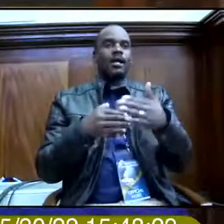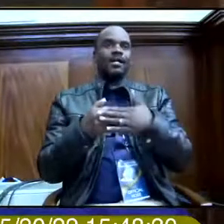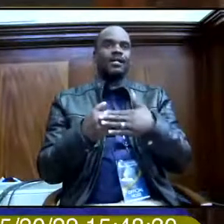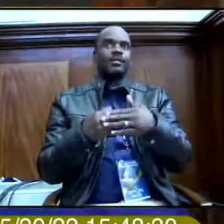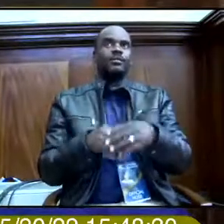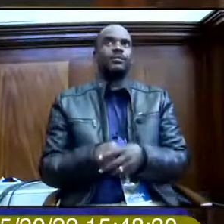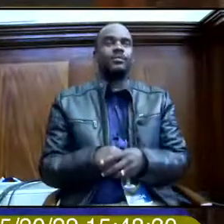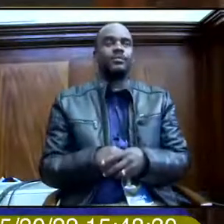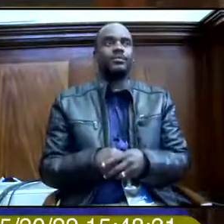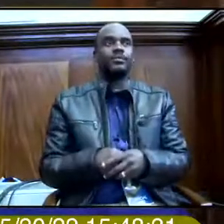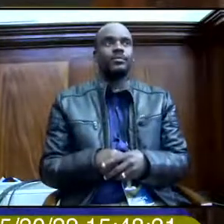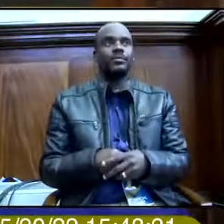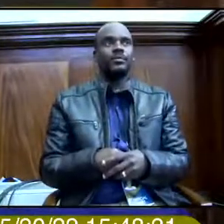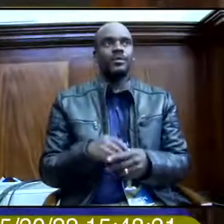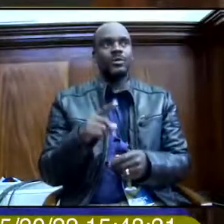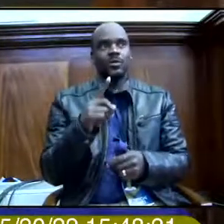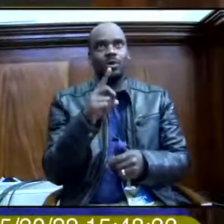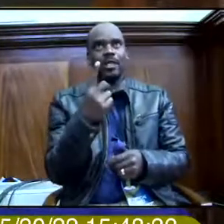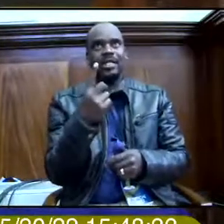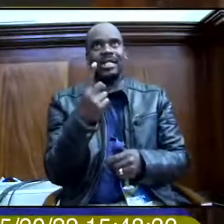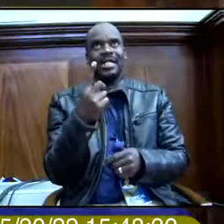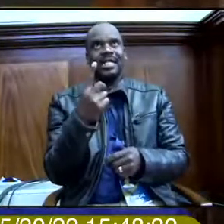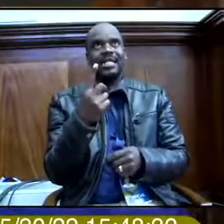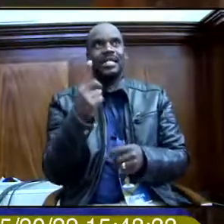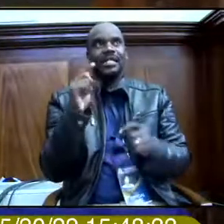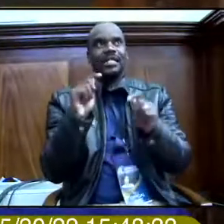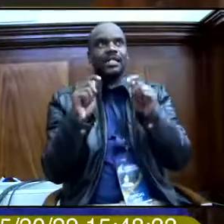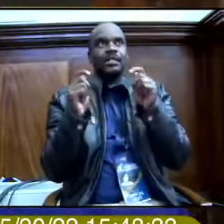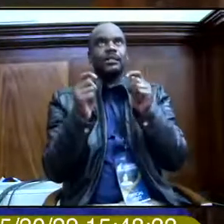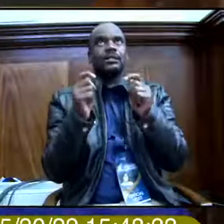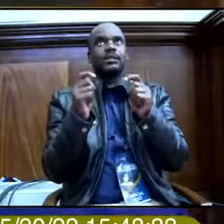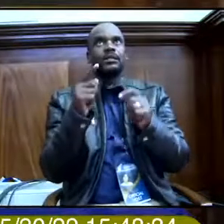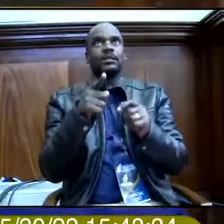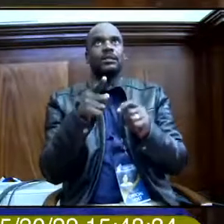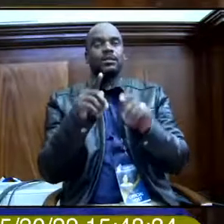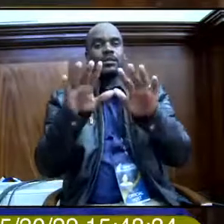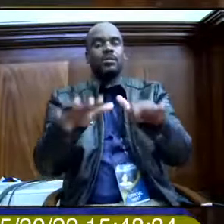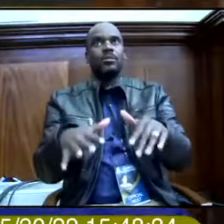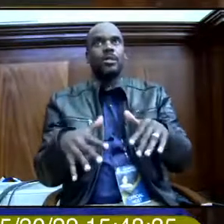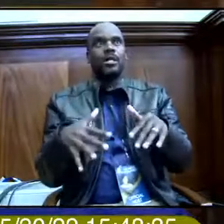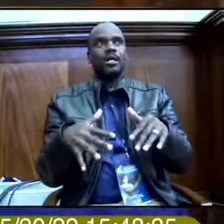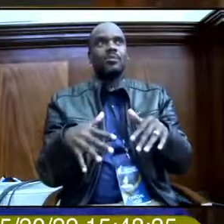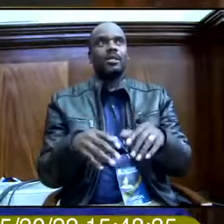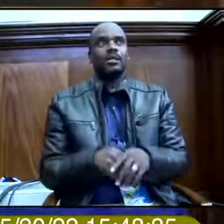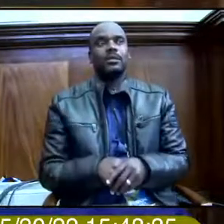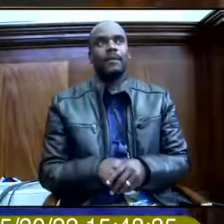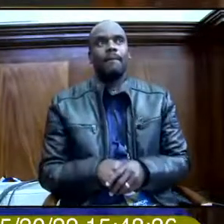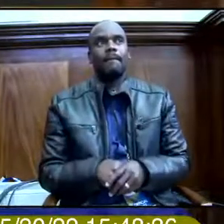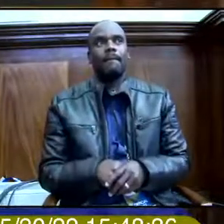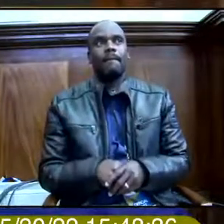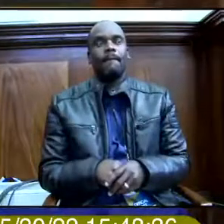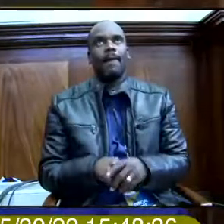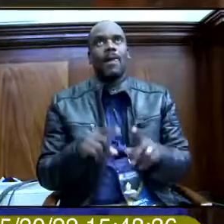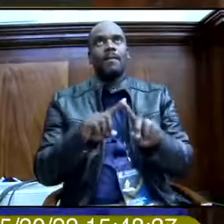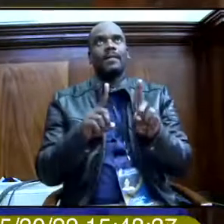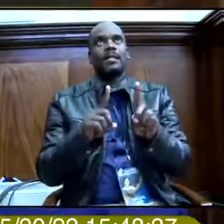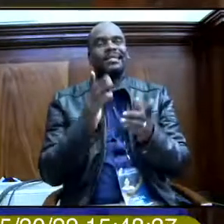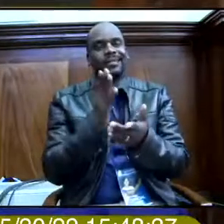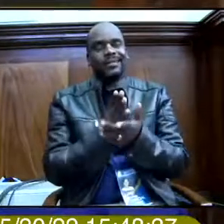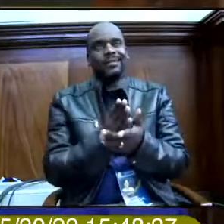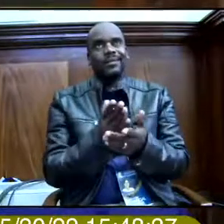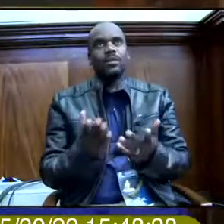one may think we are turning this workers parliament a complaint forum but the truth is